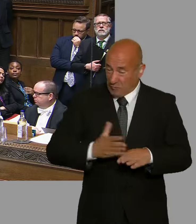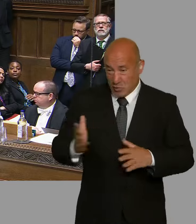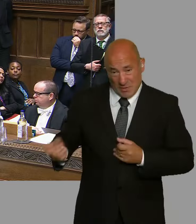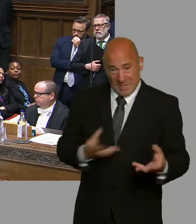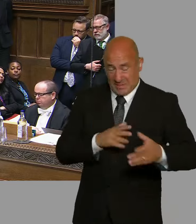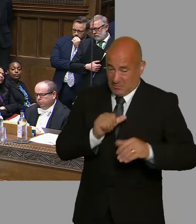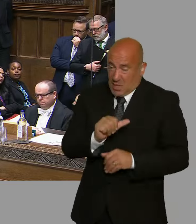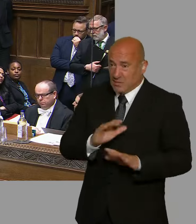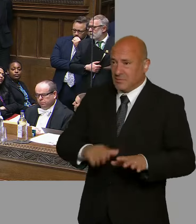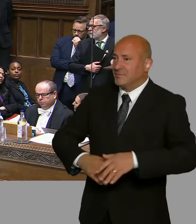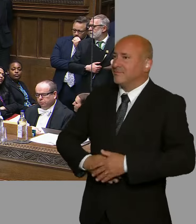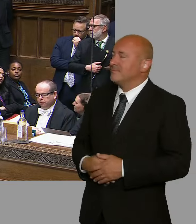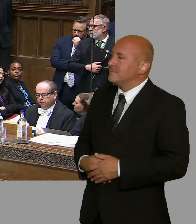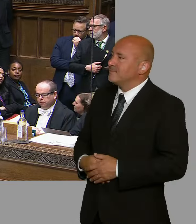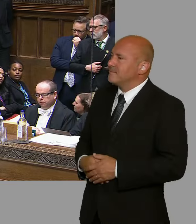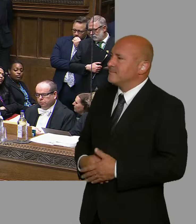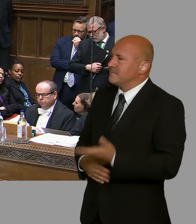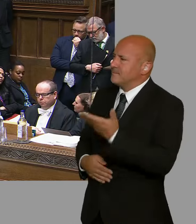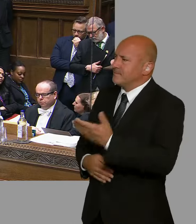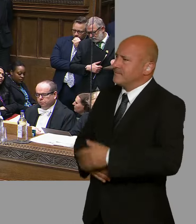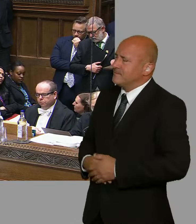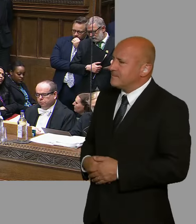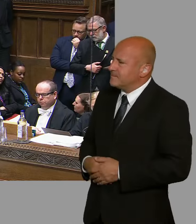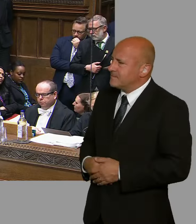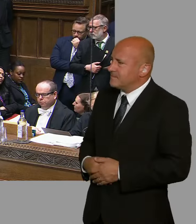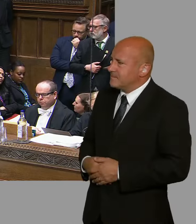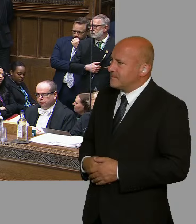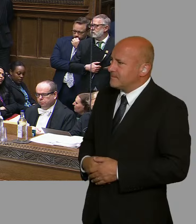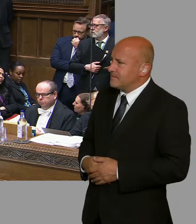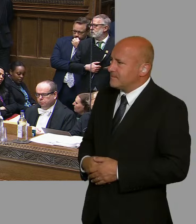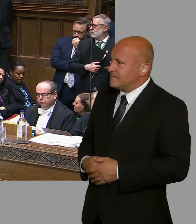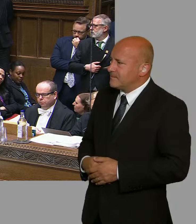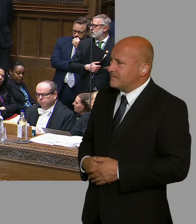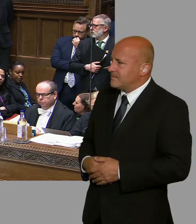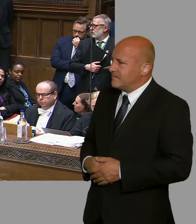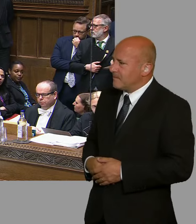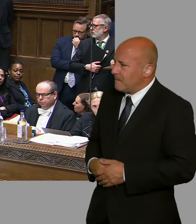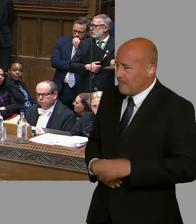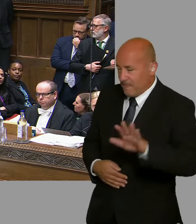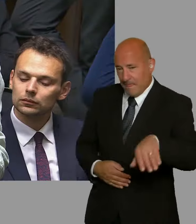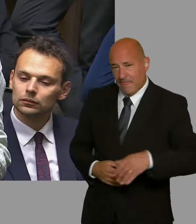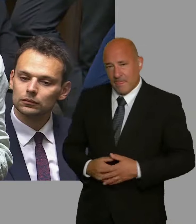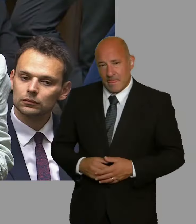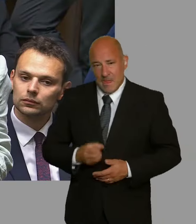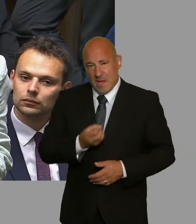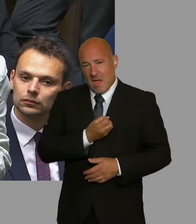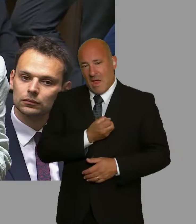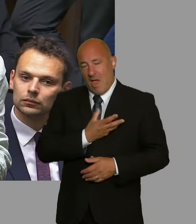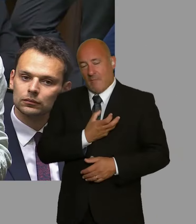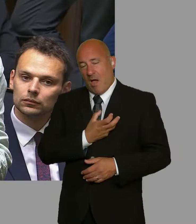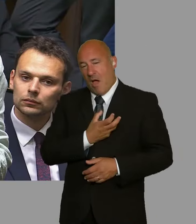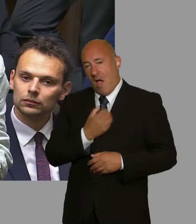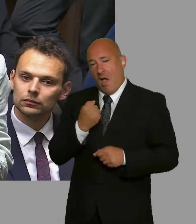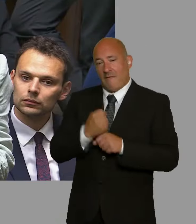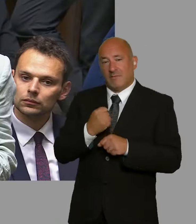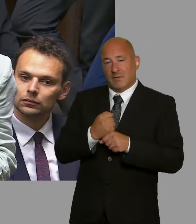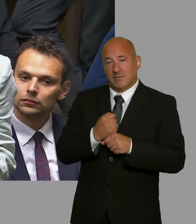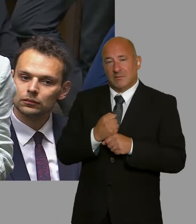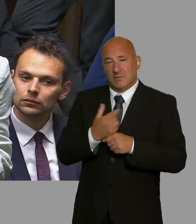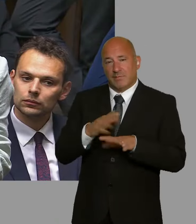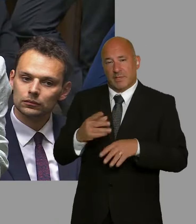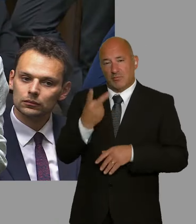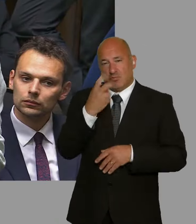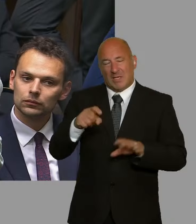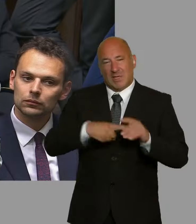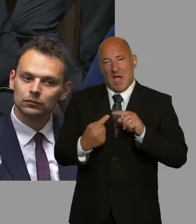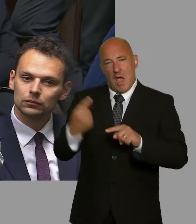job is not done. Real fur and fur products are still being imported into the UK. This week, I delivered a petition to Number 10 with over 1 million signatures calling